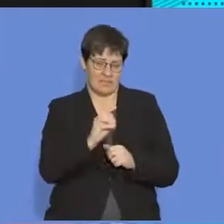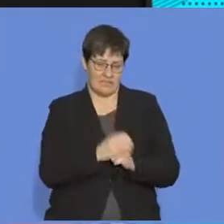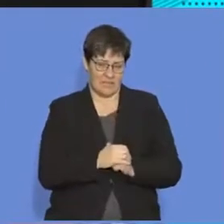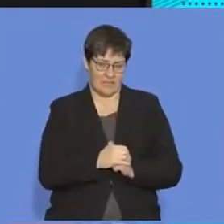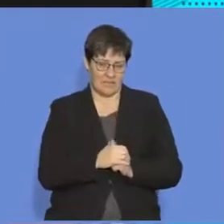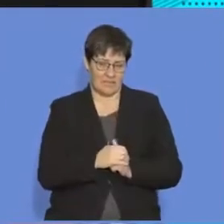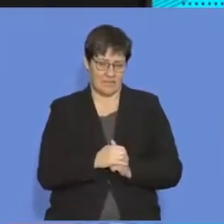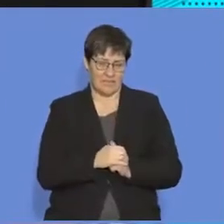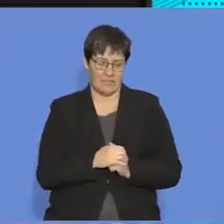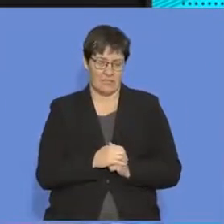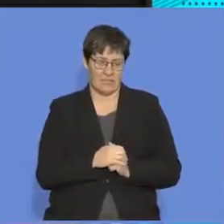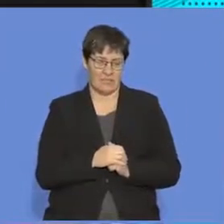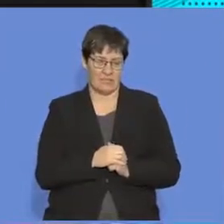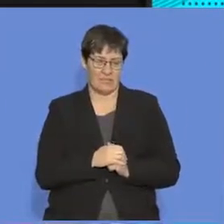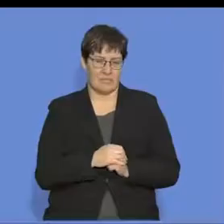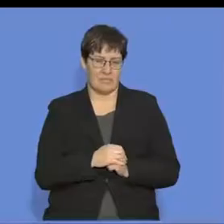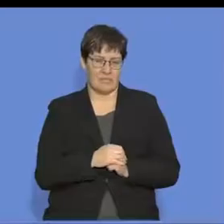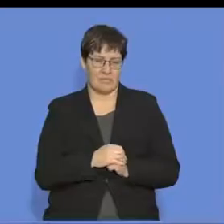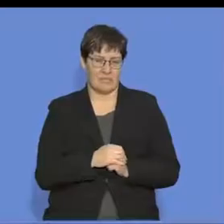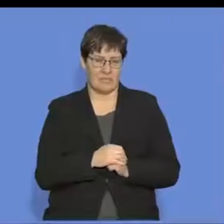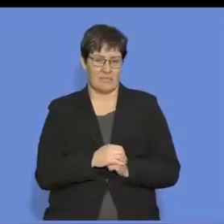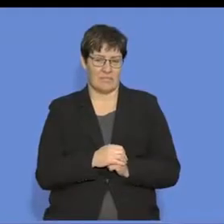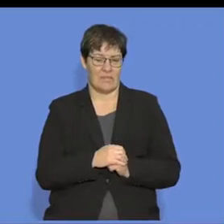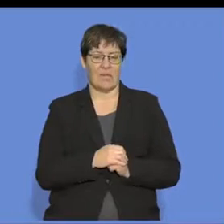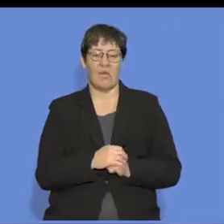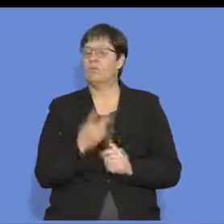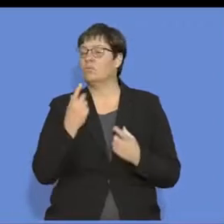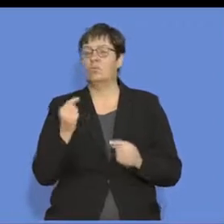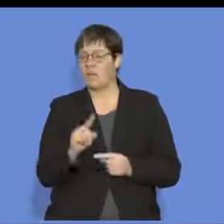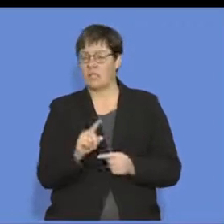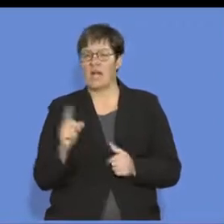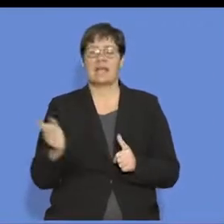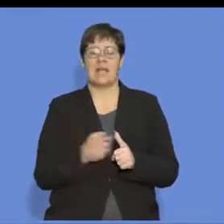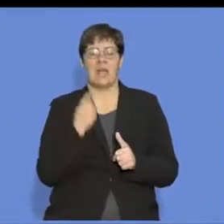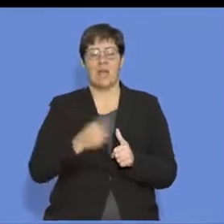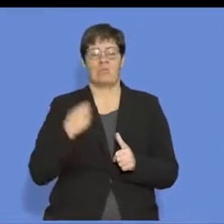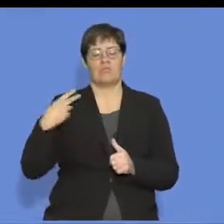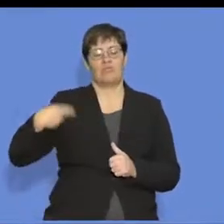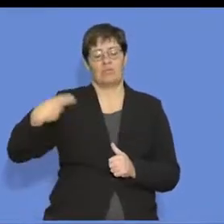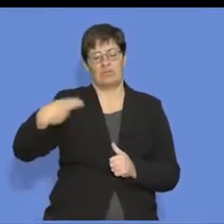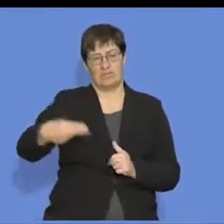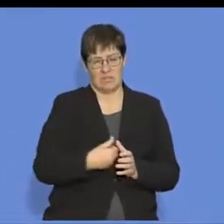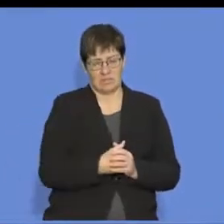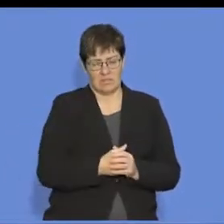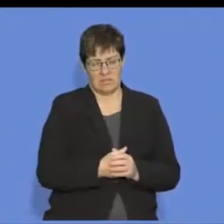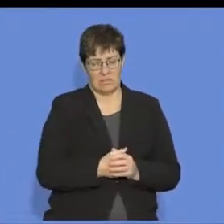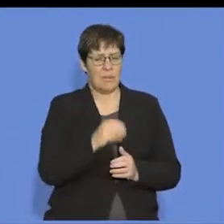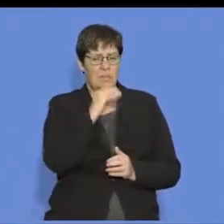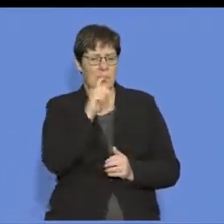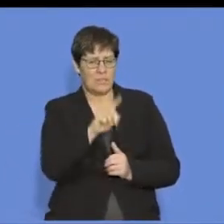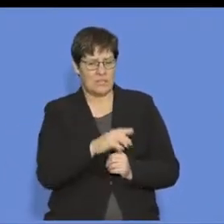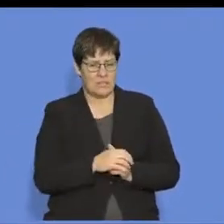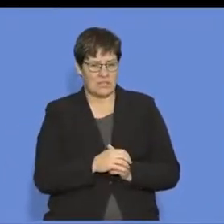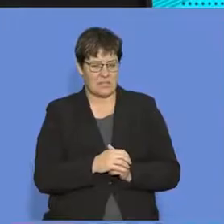Okay. So what we're going to do here is count with repetition. What does it mean?